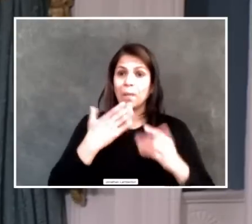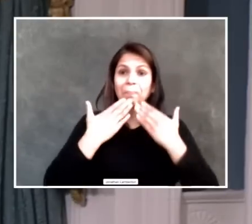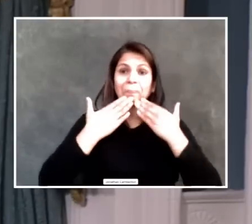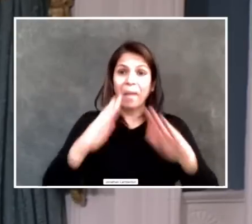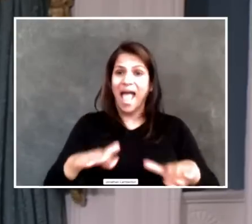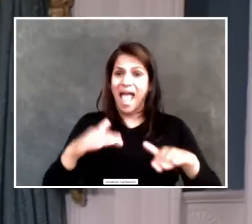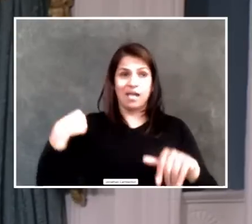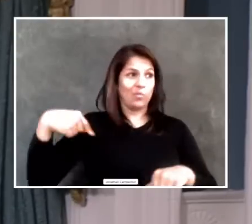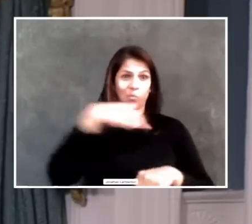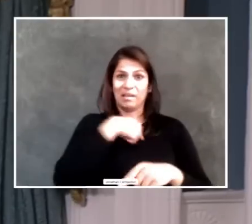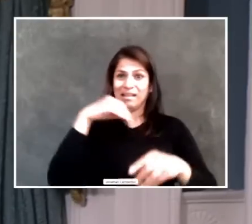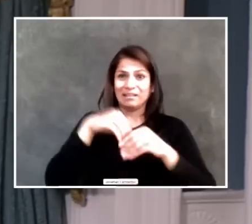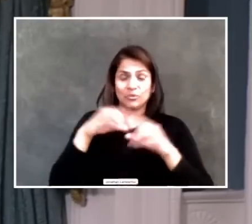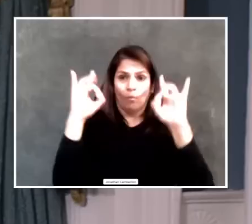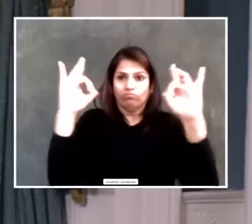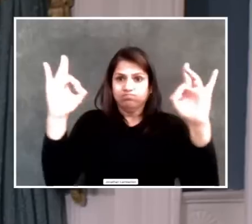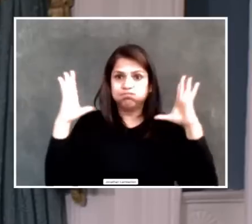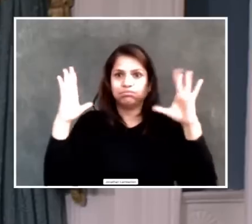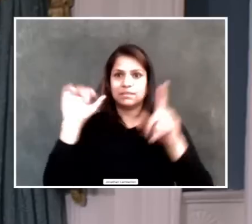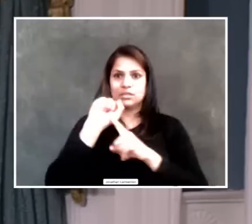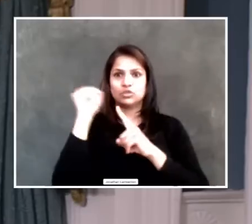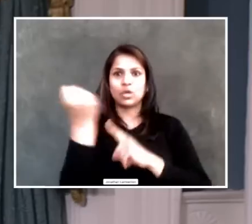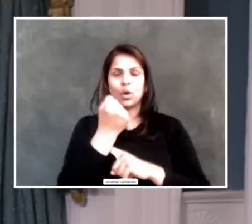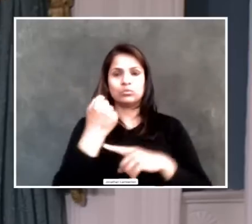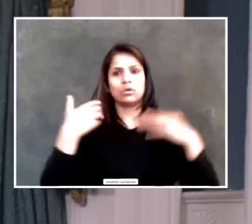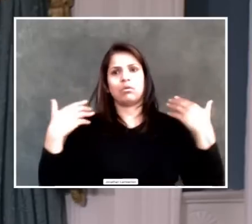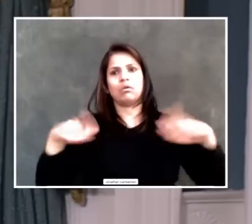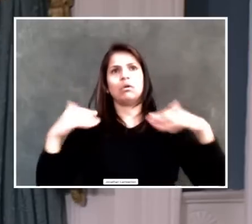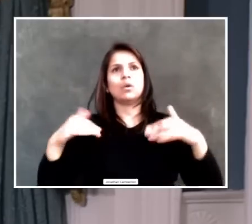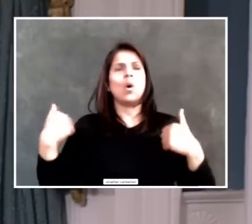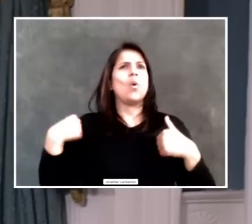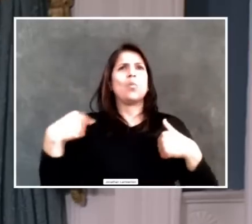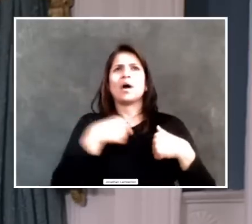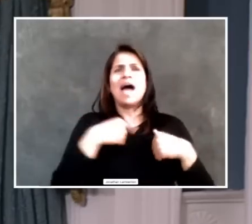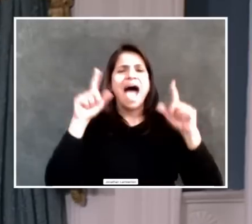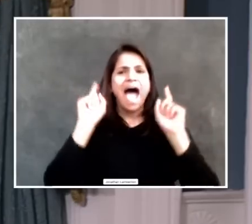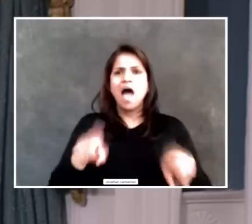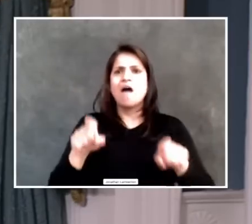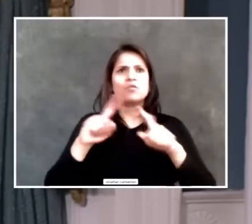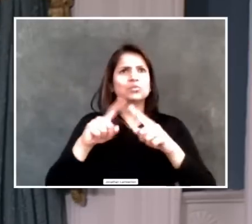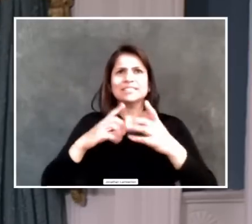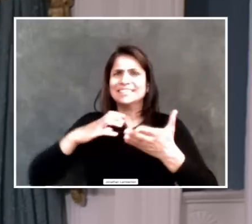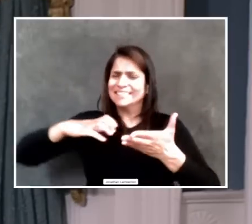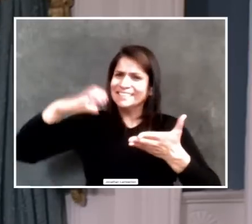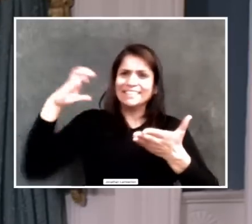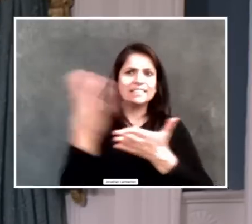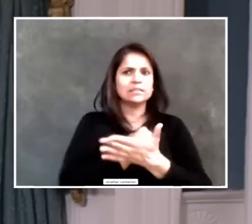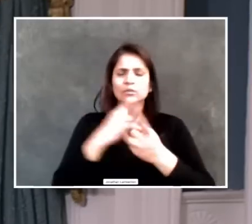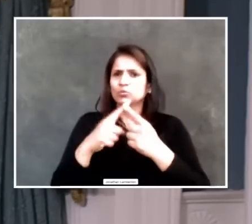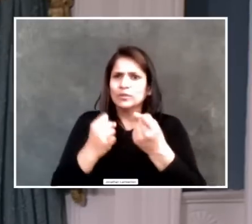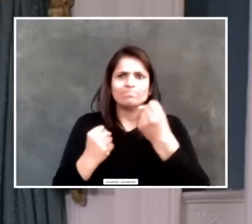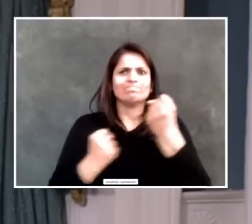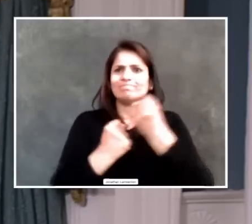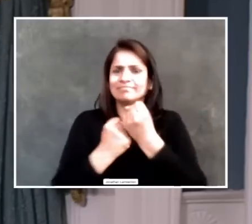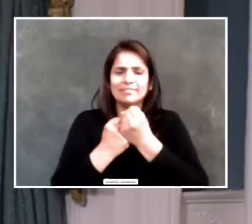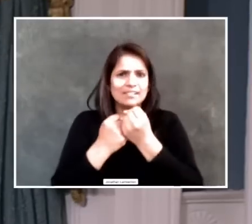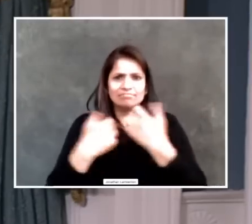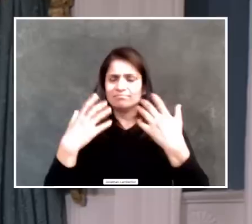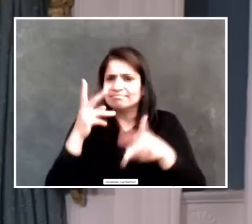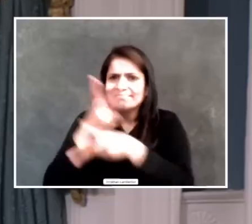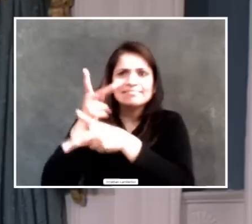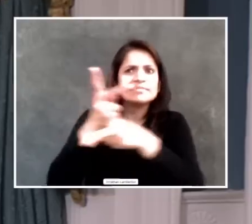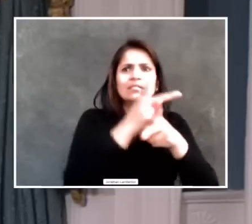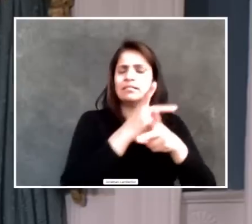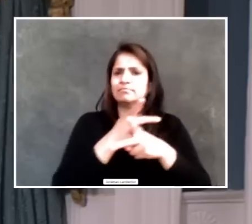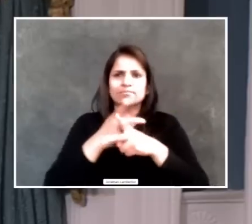described that testing is just a tool. It needs to be combined with the fundamentals of public health. We need to find people who are